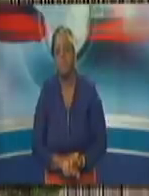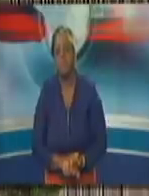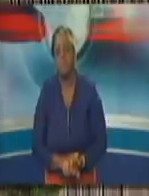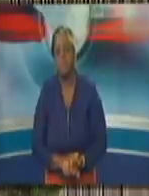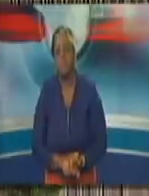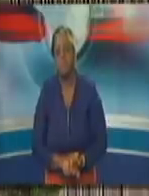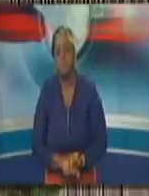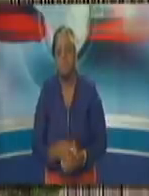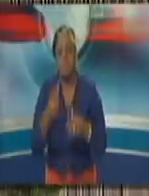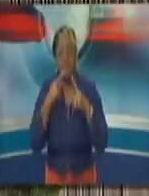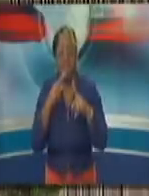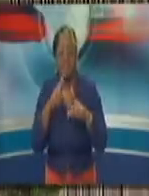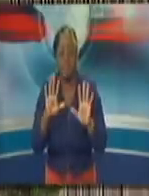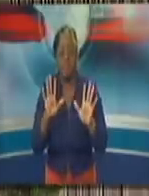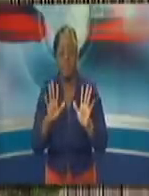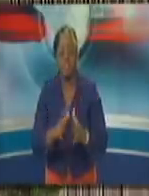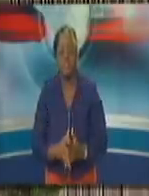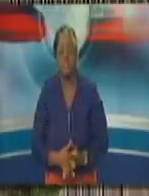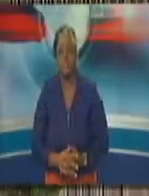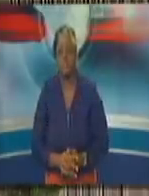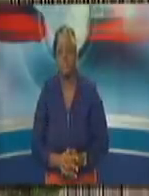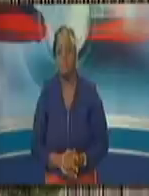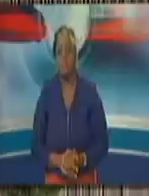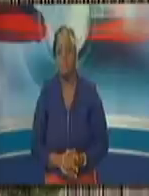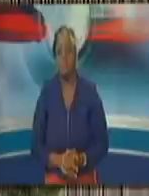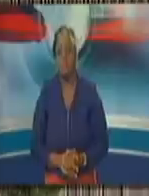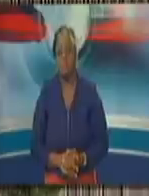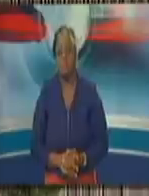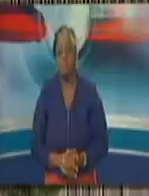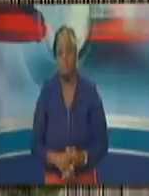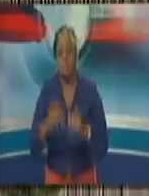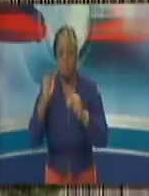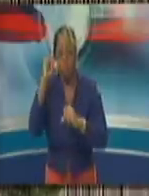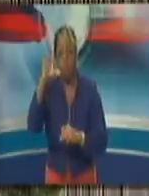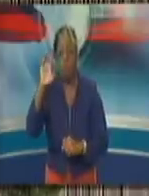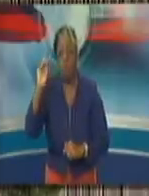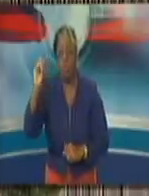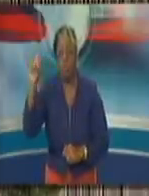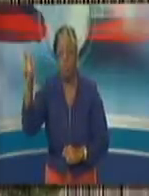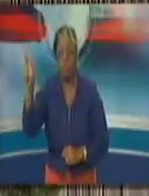You answered it. Okay. Power 102.